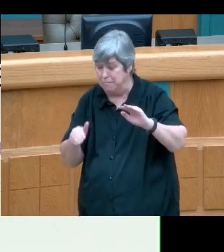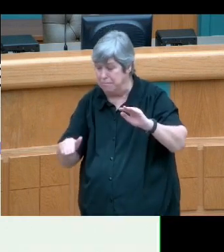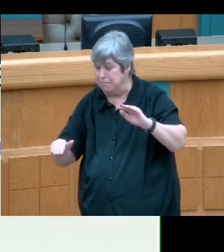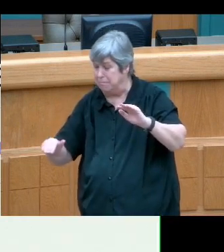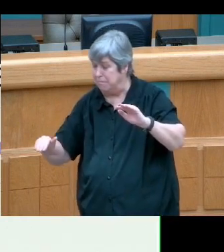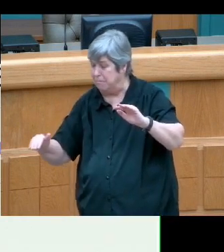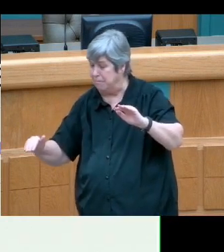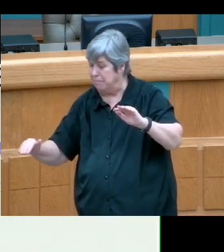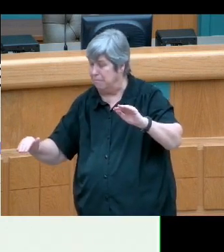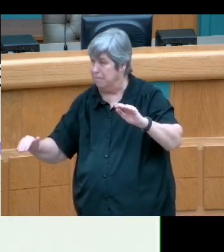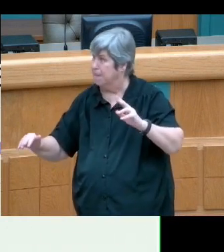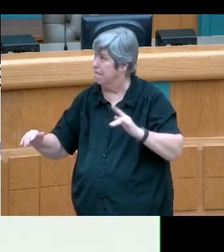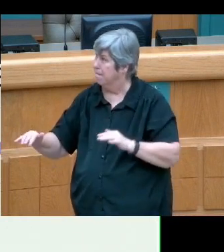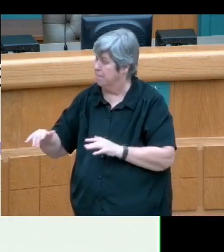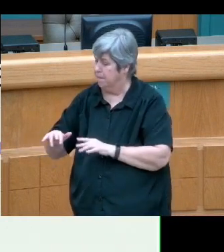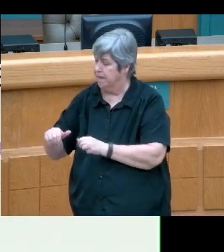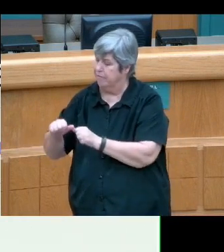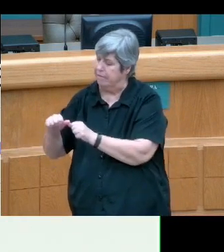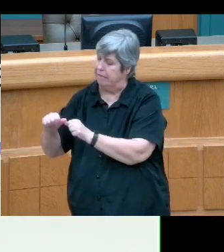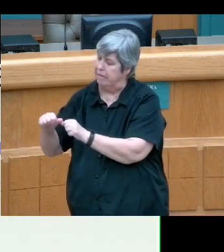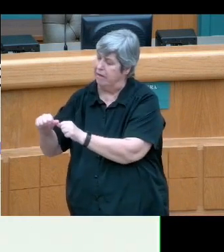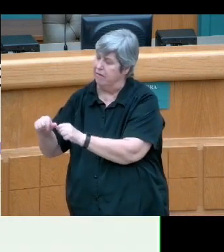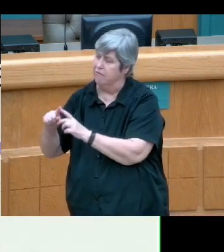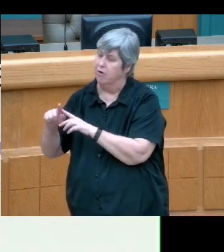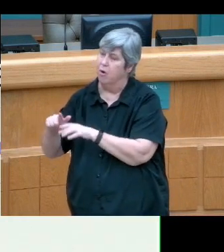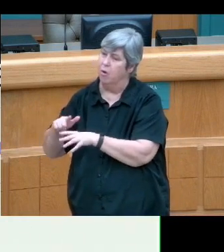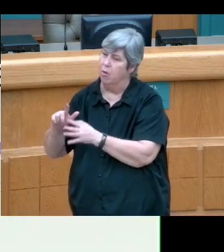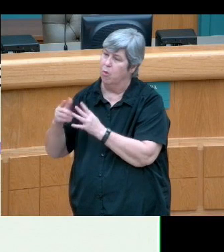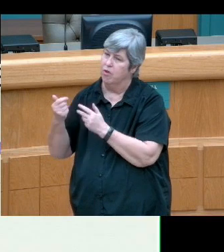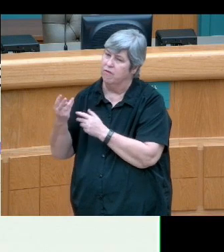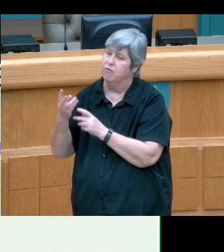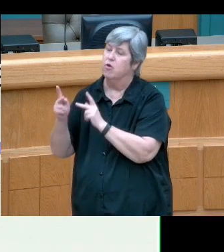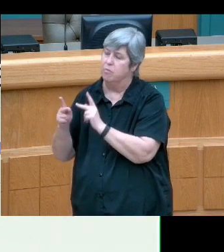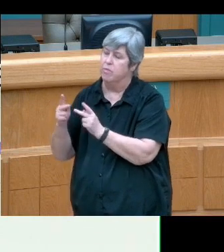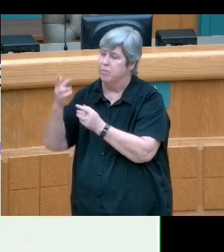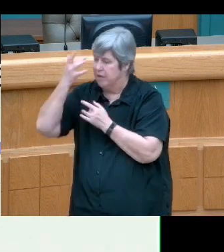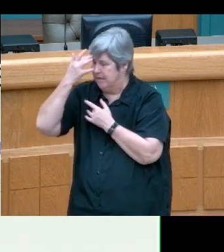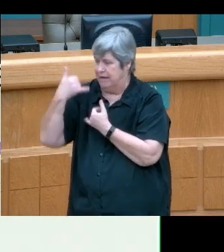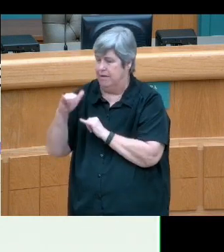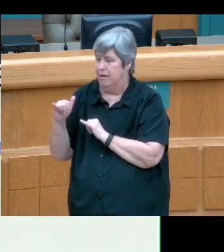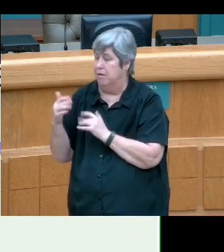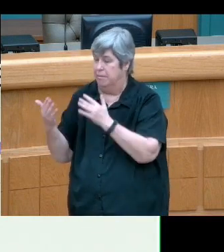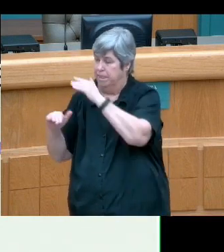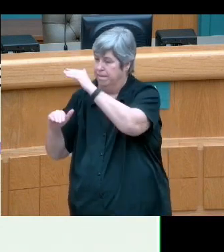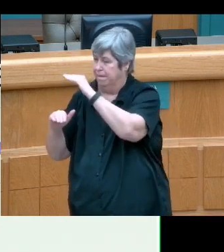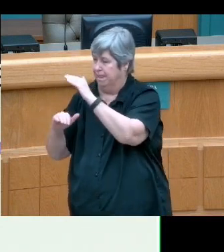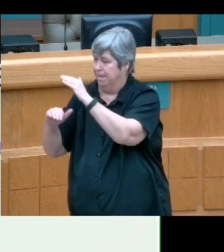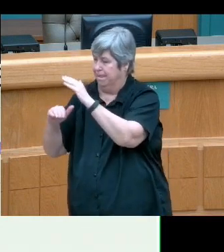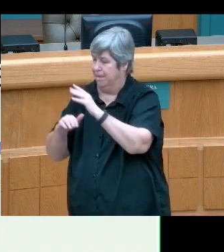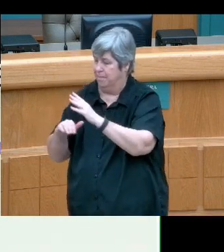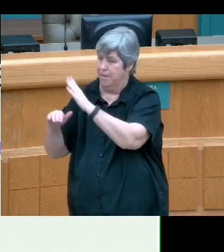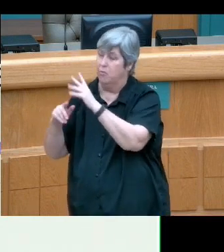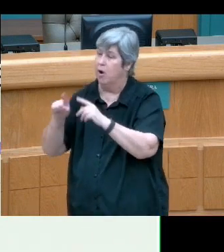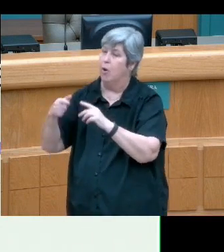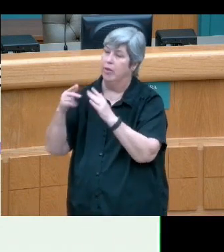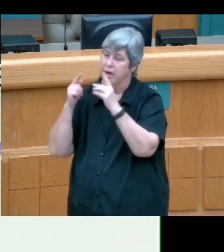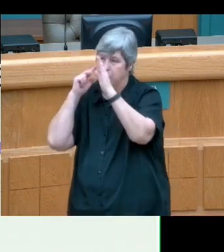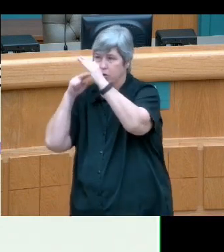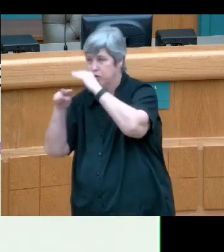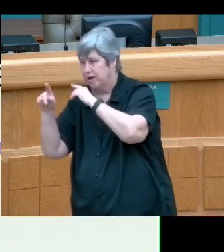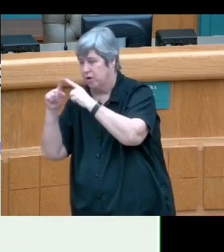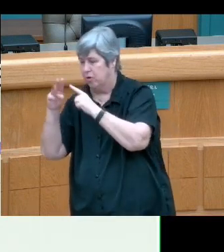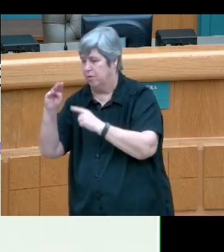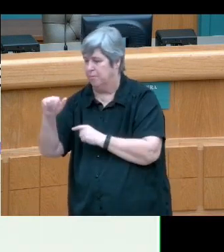might be kind of smoldering for a while with a low number of cases under that scenario. We're only projecting out to May